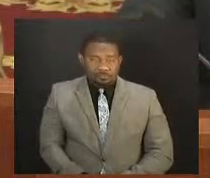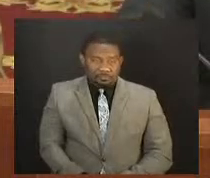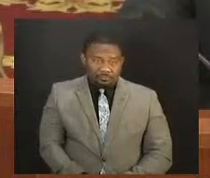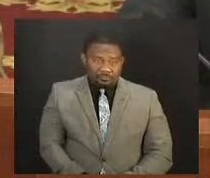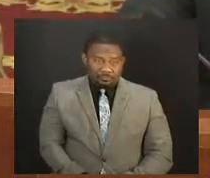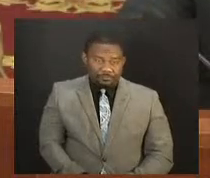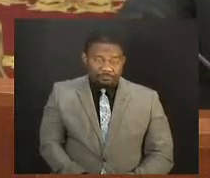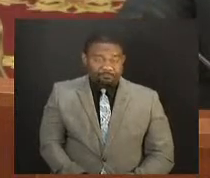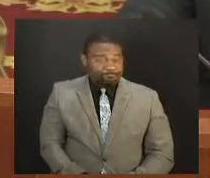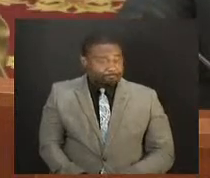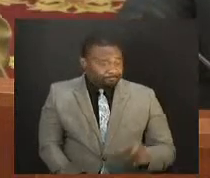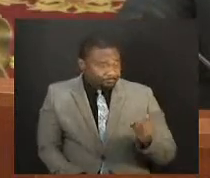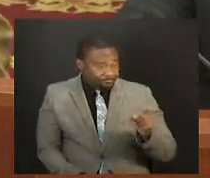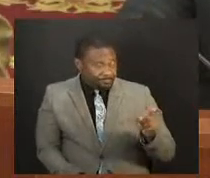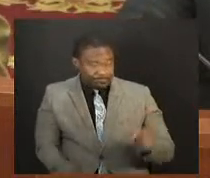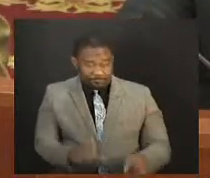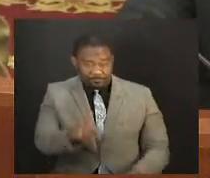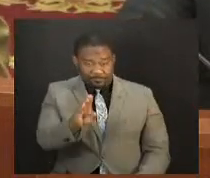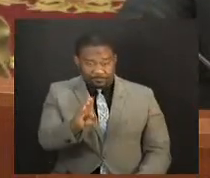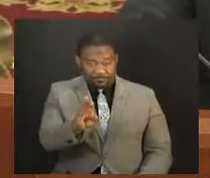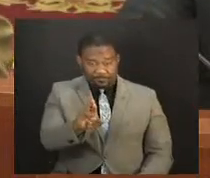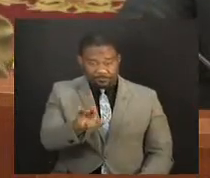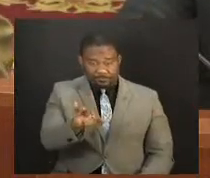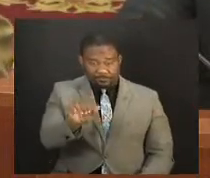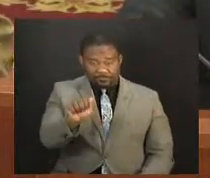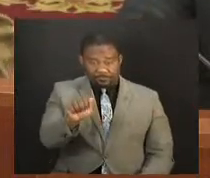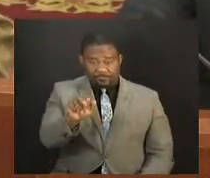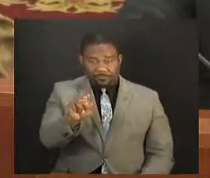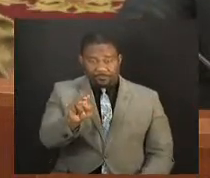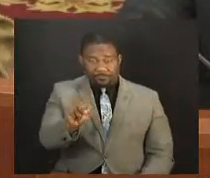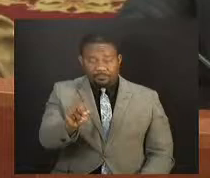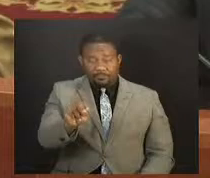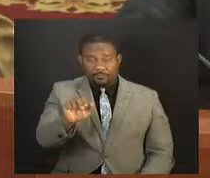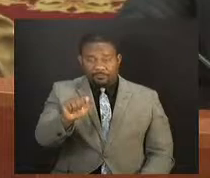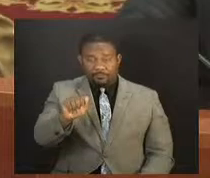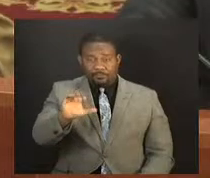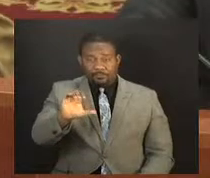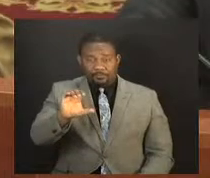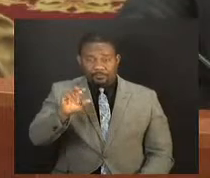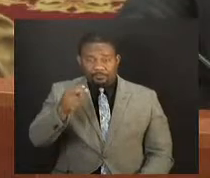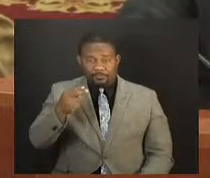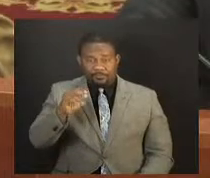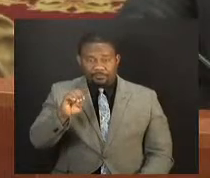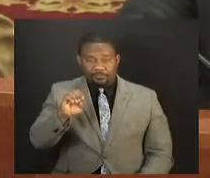floor. Thank you, Mr. Speaker. Mr. Speaker,